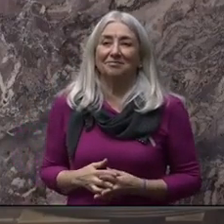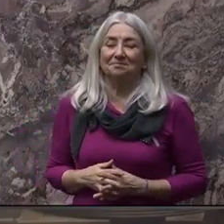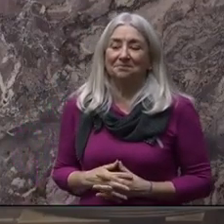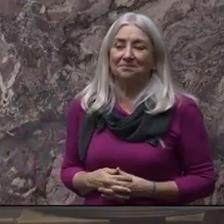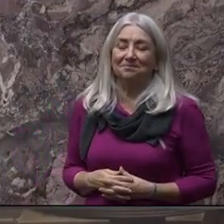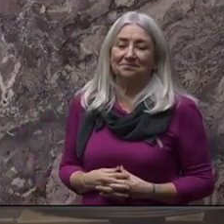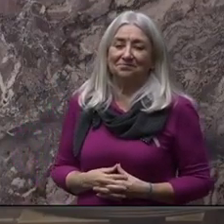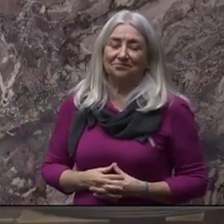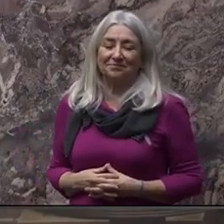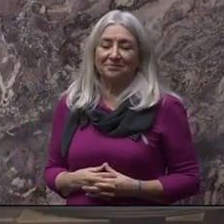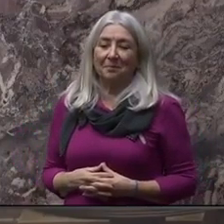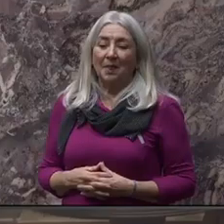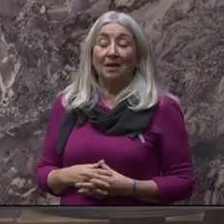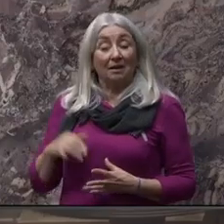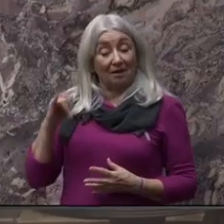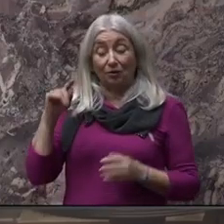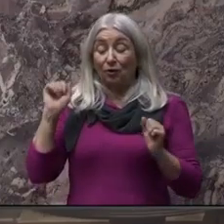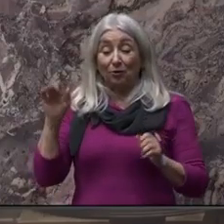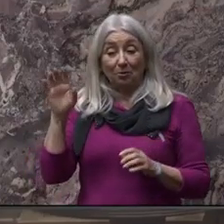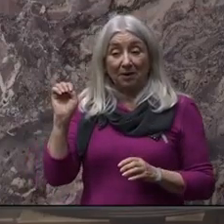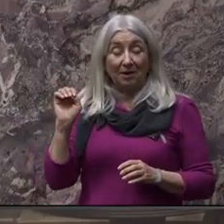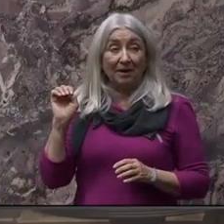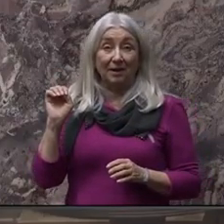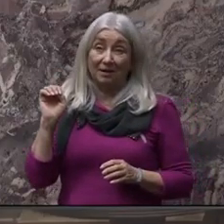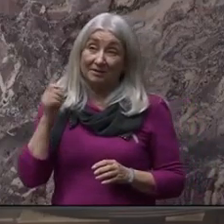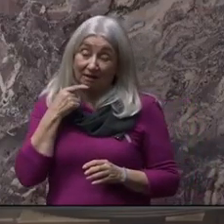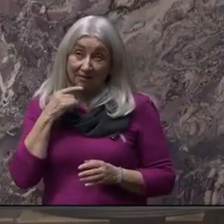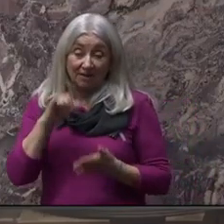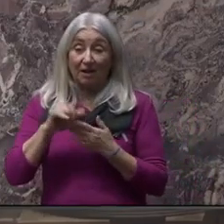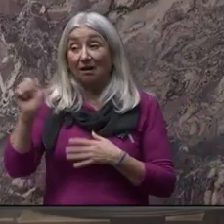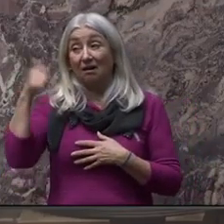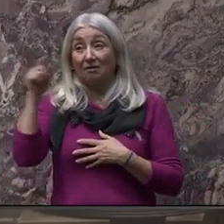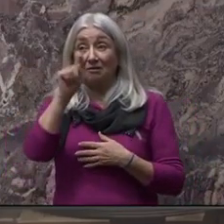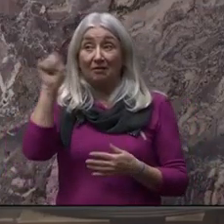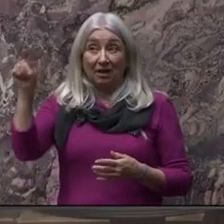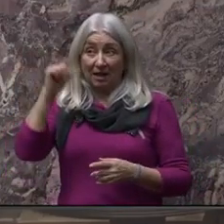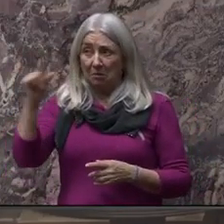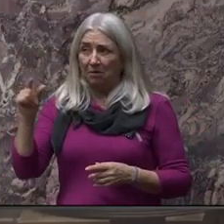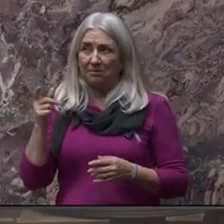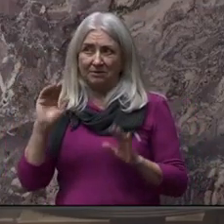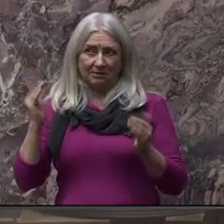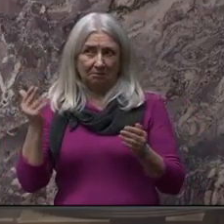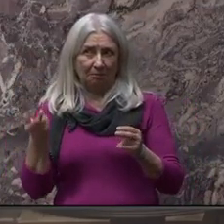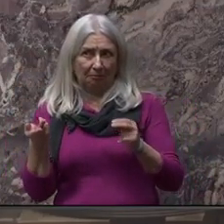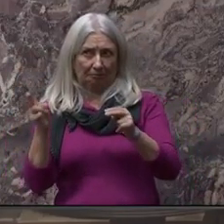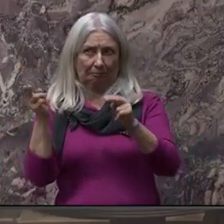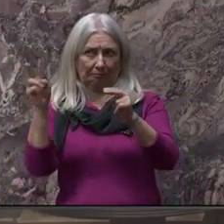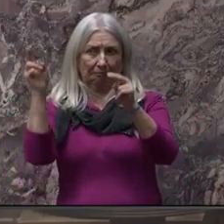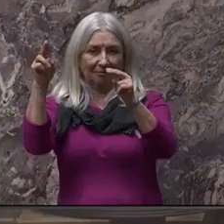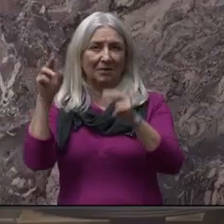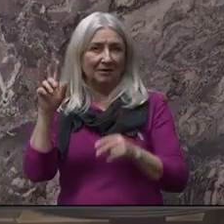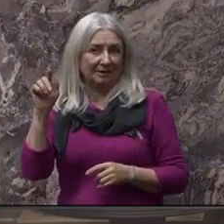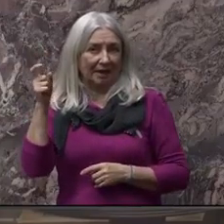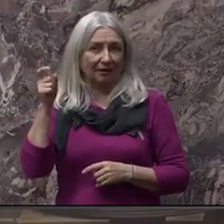them. It could be argued that many other governments are adding to the burden of future